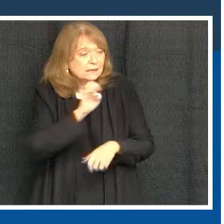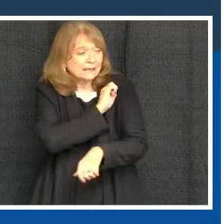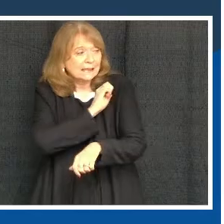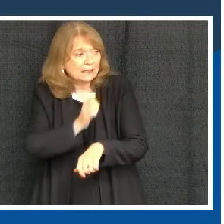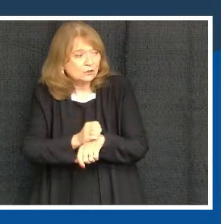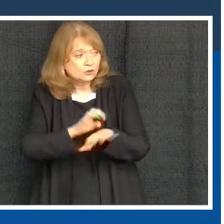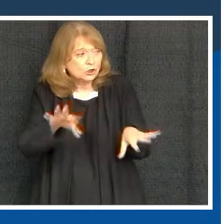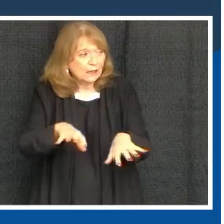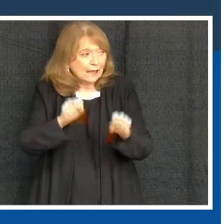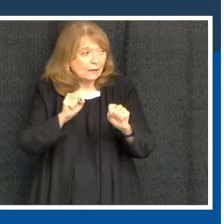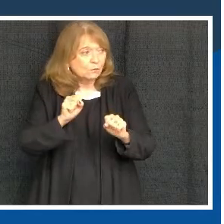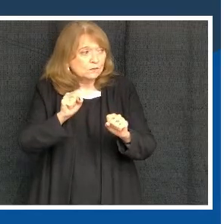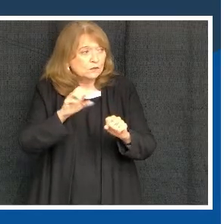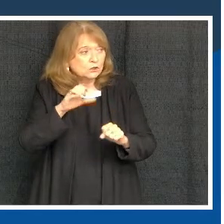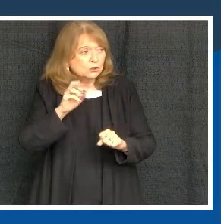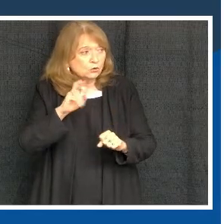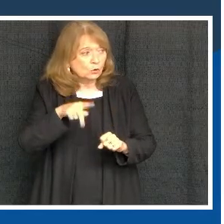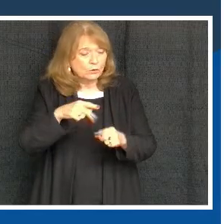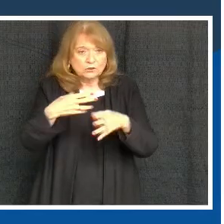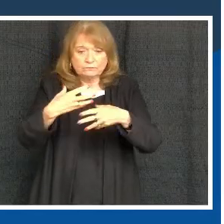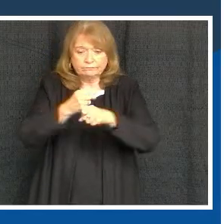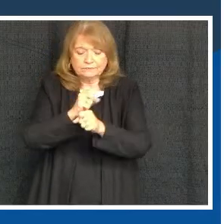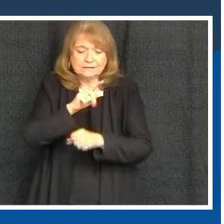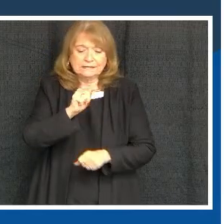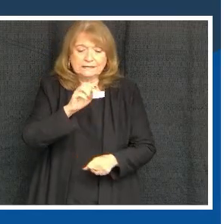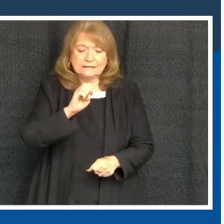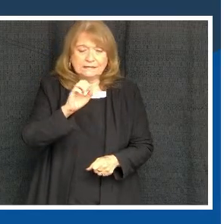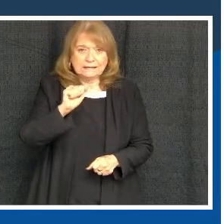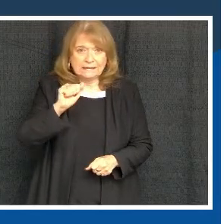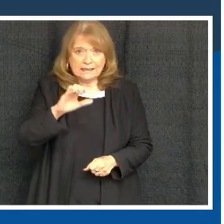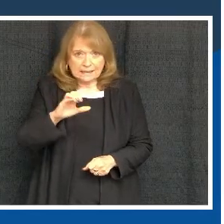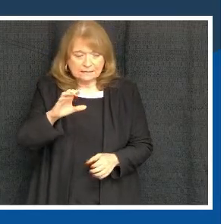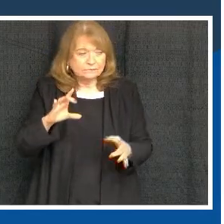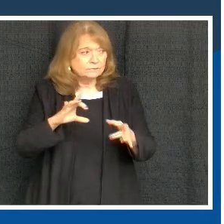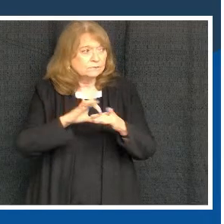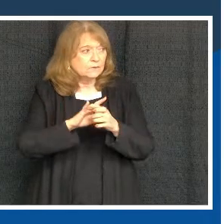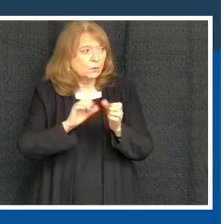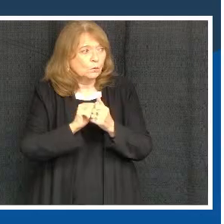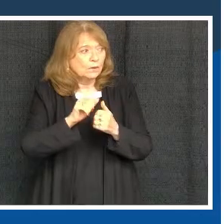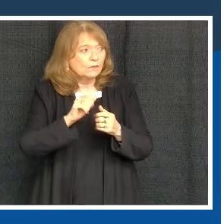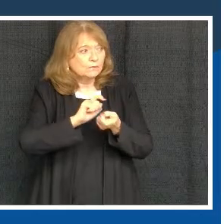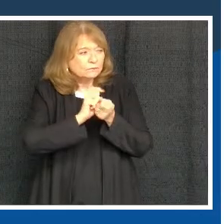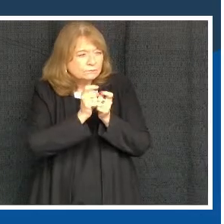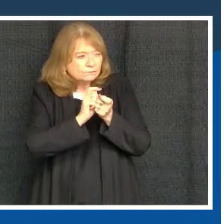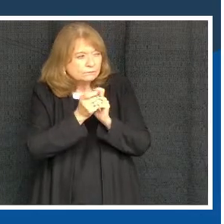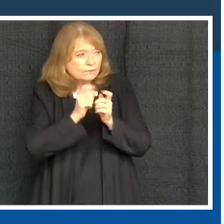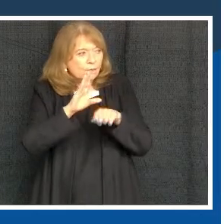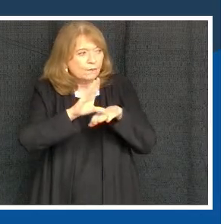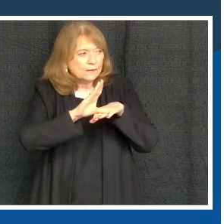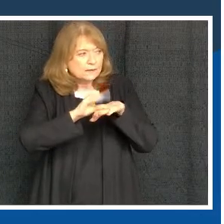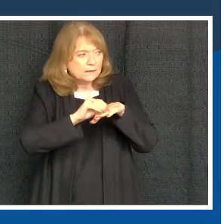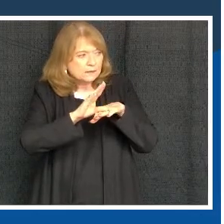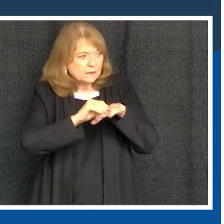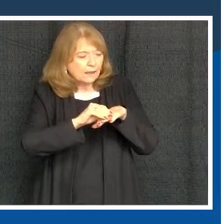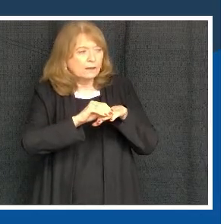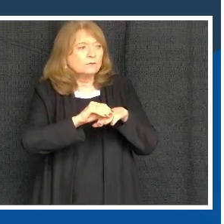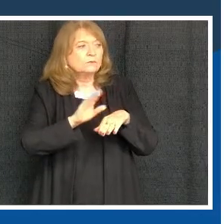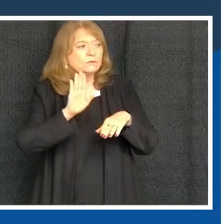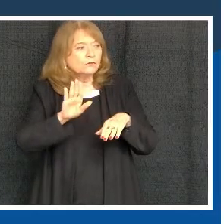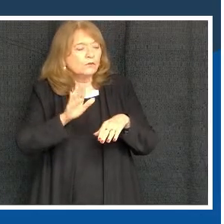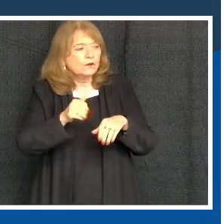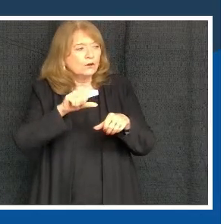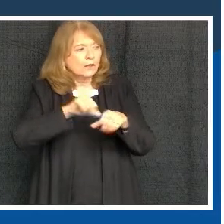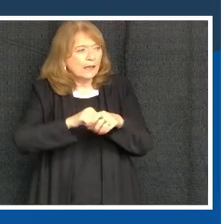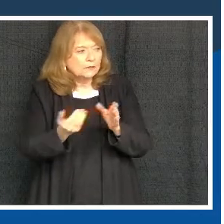Acquisition Corporation, or TAC, in connection with the reset of the available discount in TAC's gas